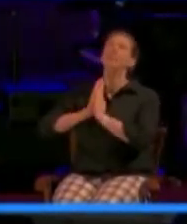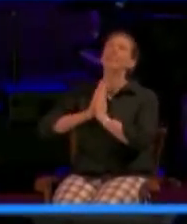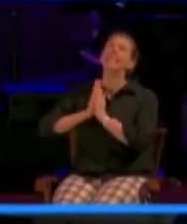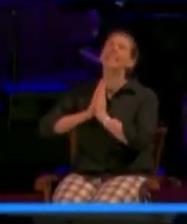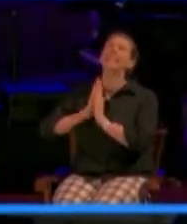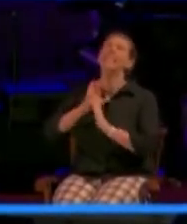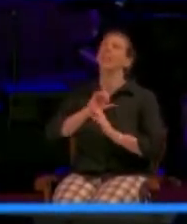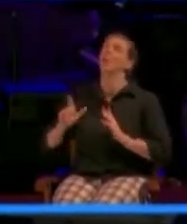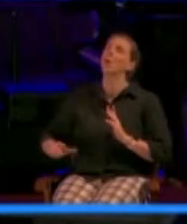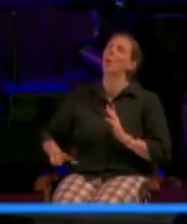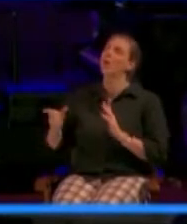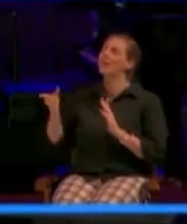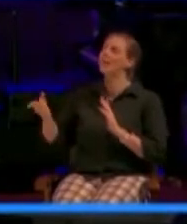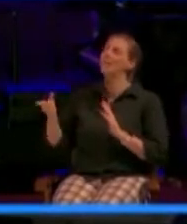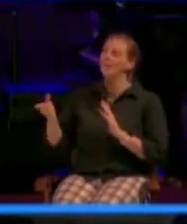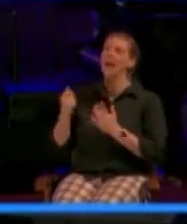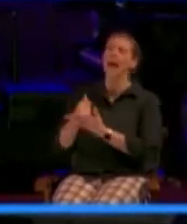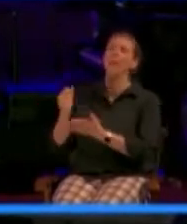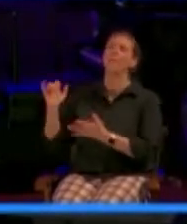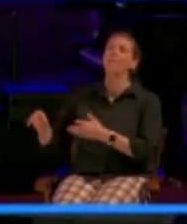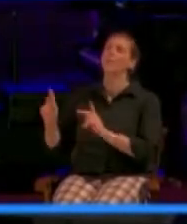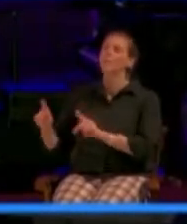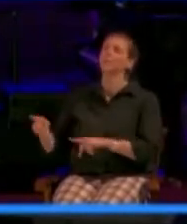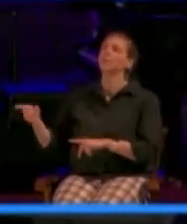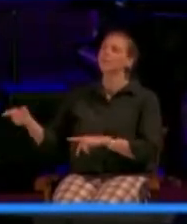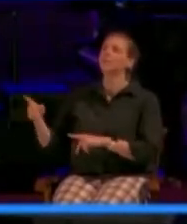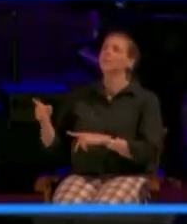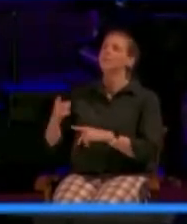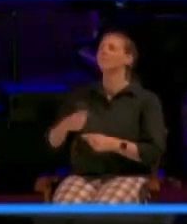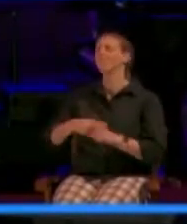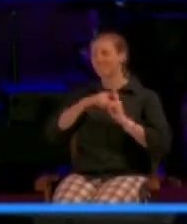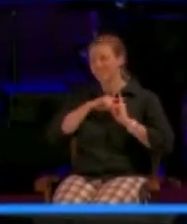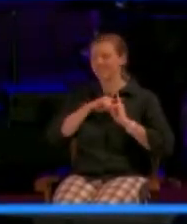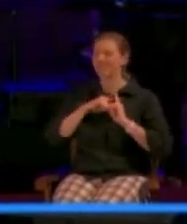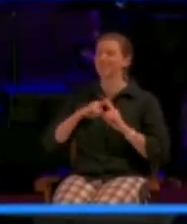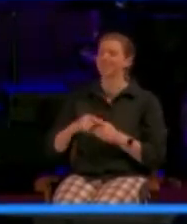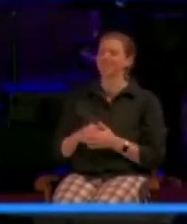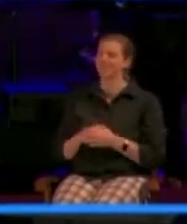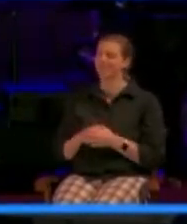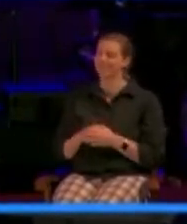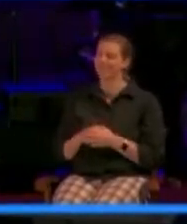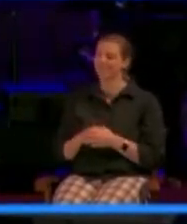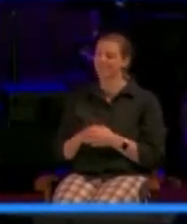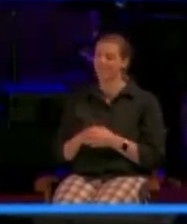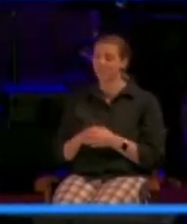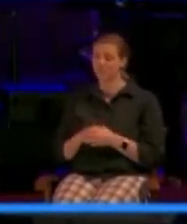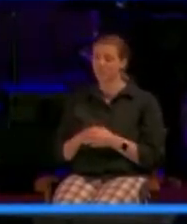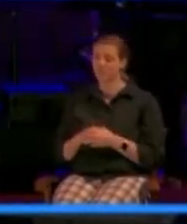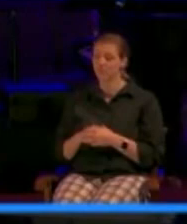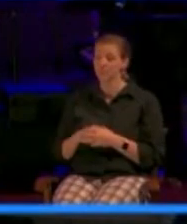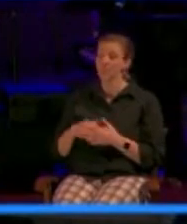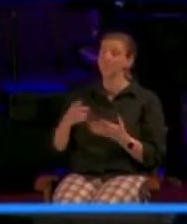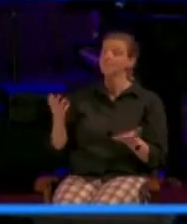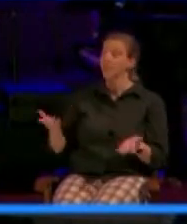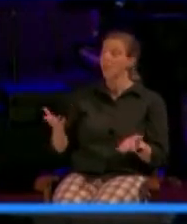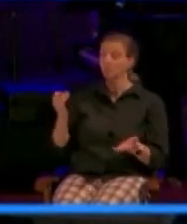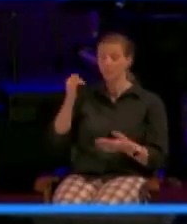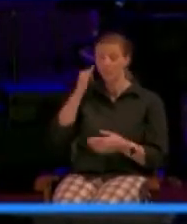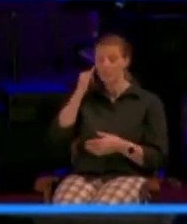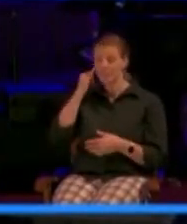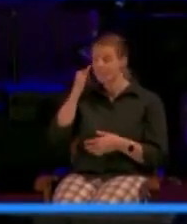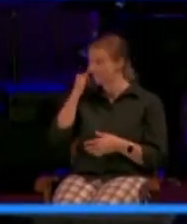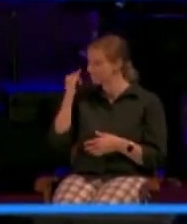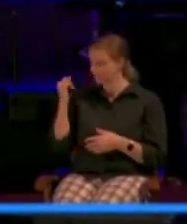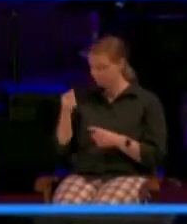to come to me and I'll tell them about Jesus. So what do you do? When somebody asks you that question, you